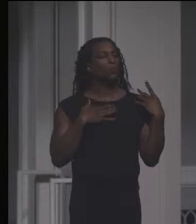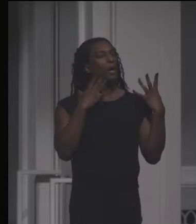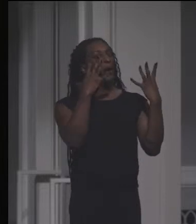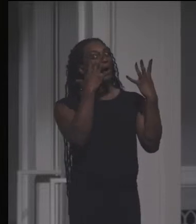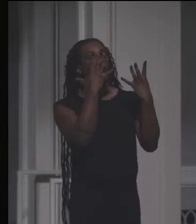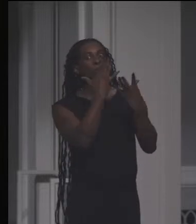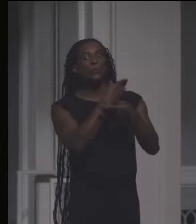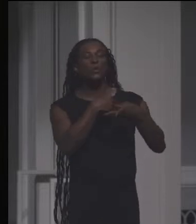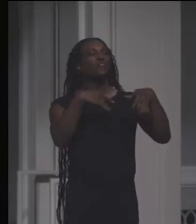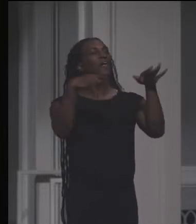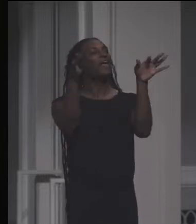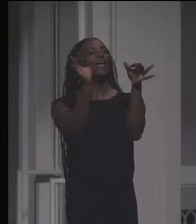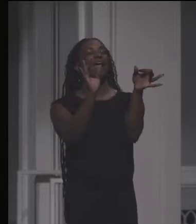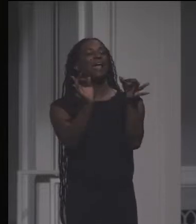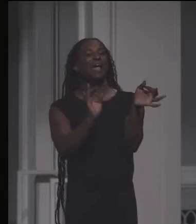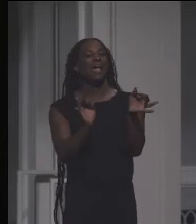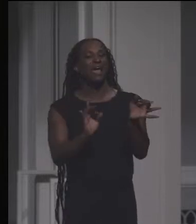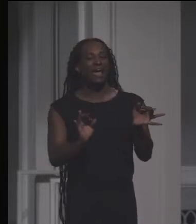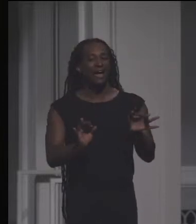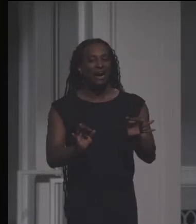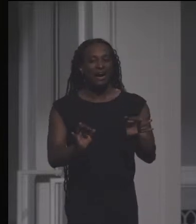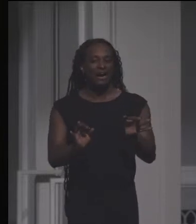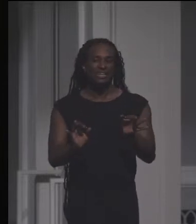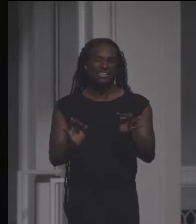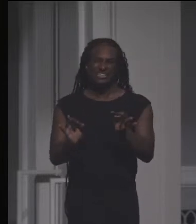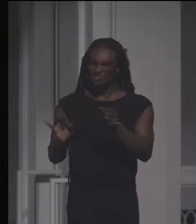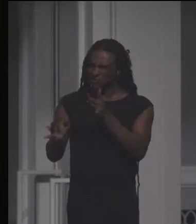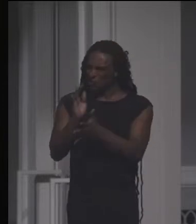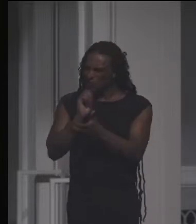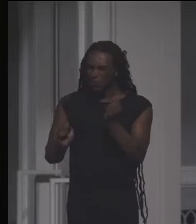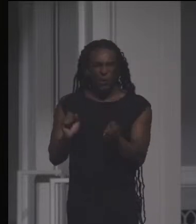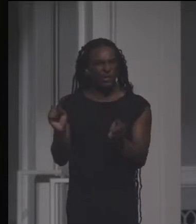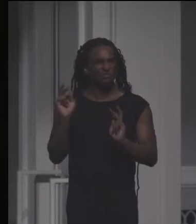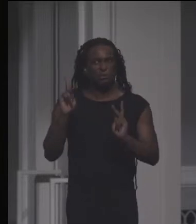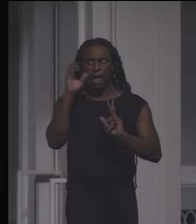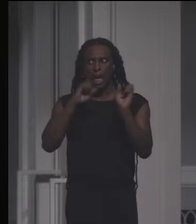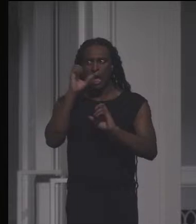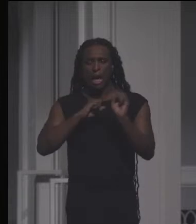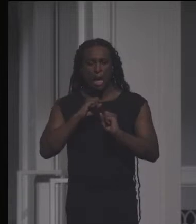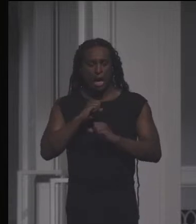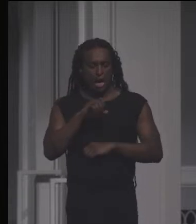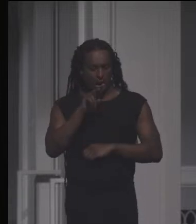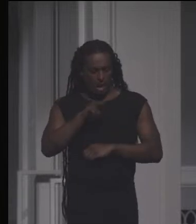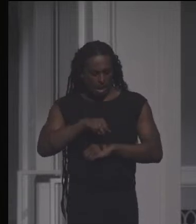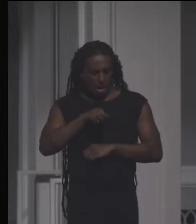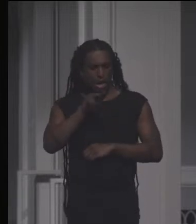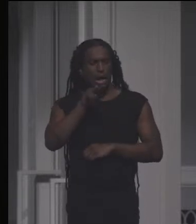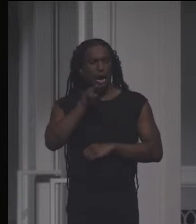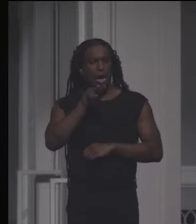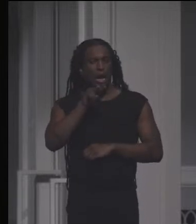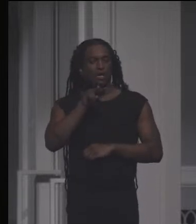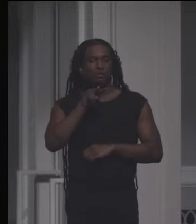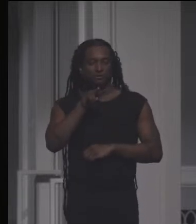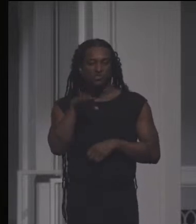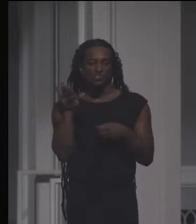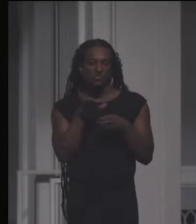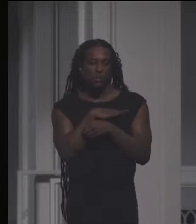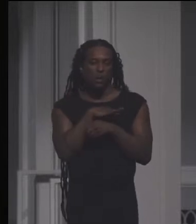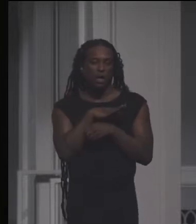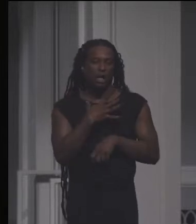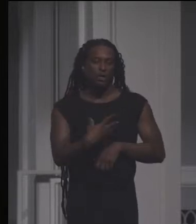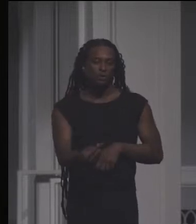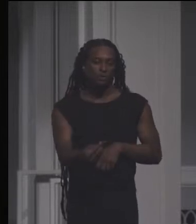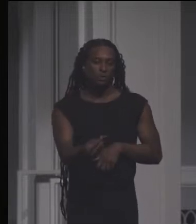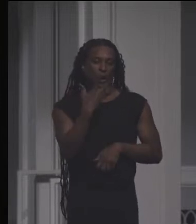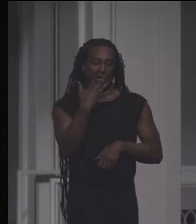constructed destroyer of medieval assumptions was 100% shiny white.